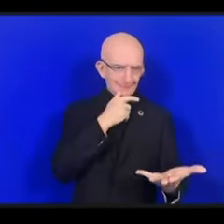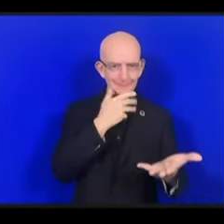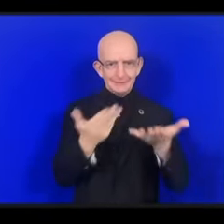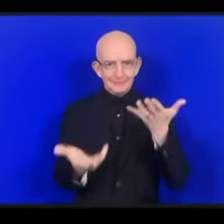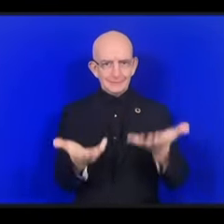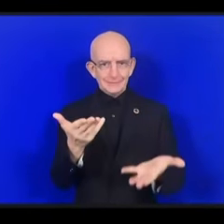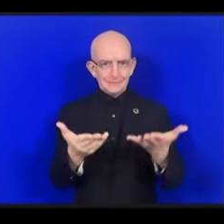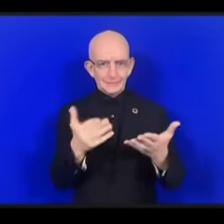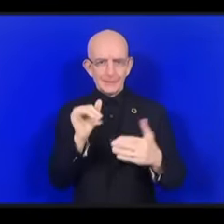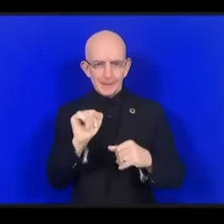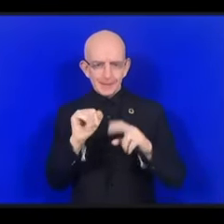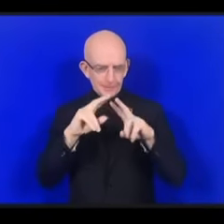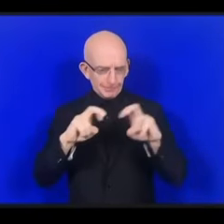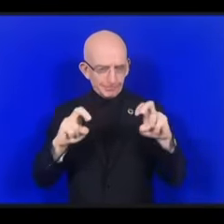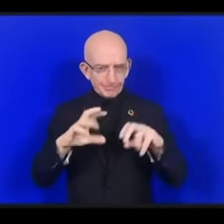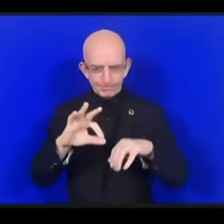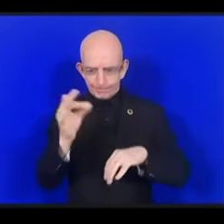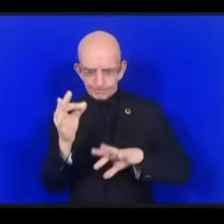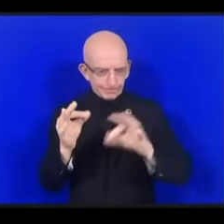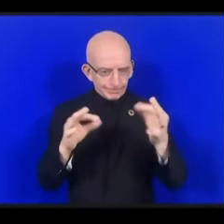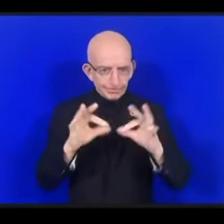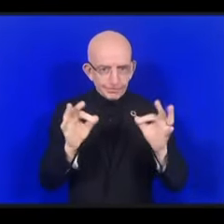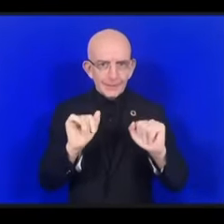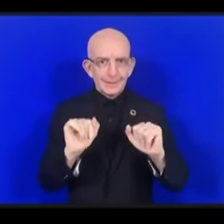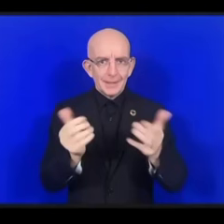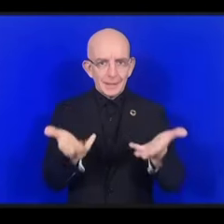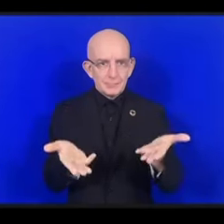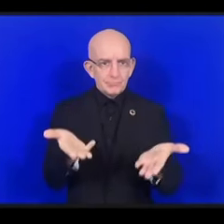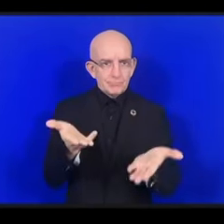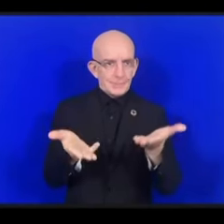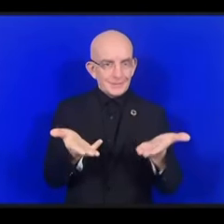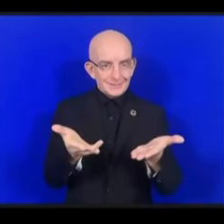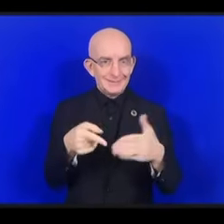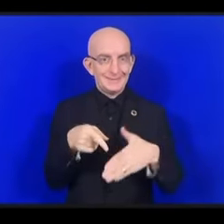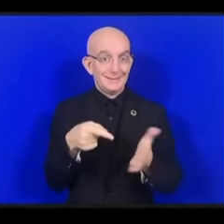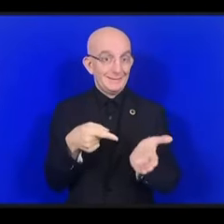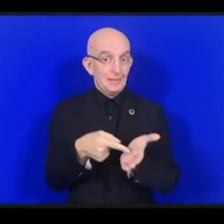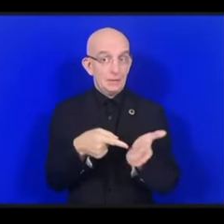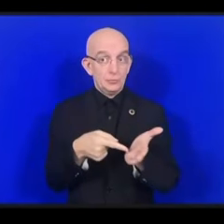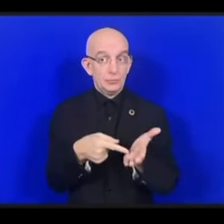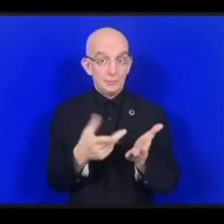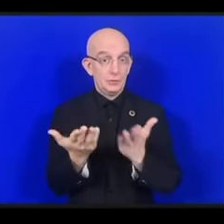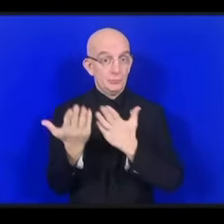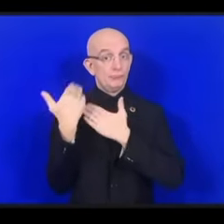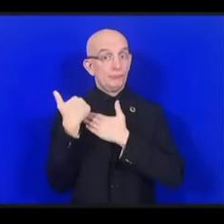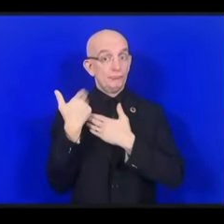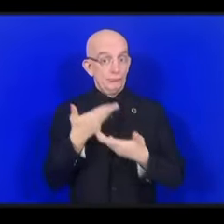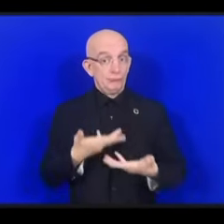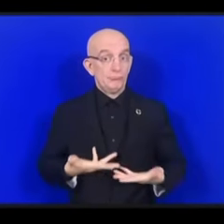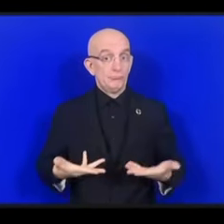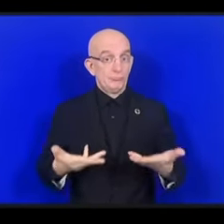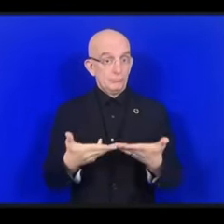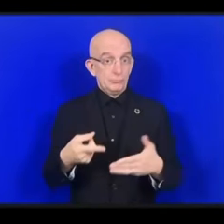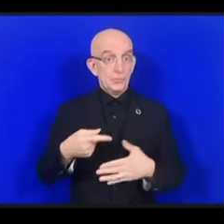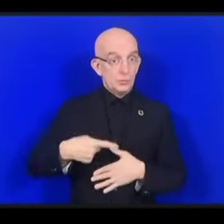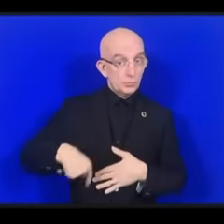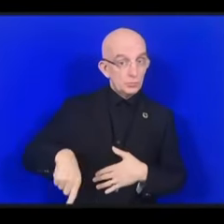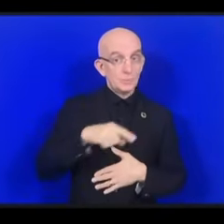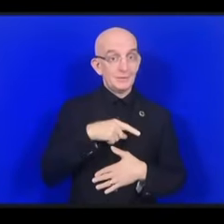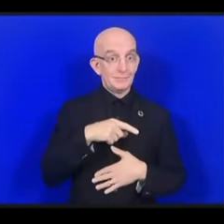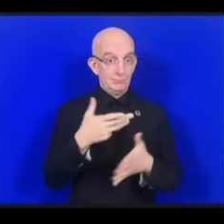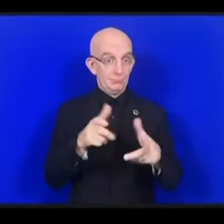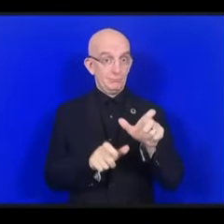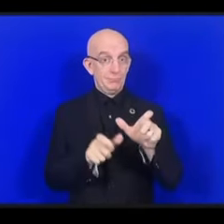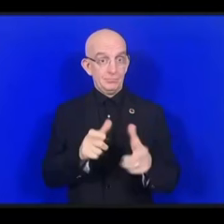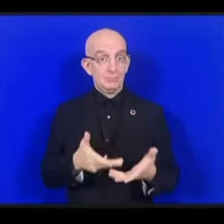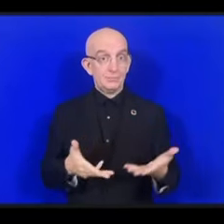ultimate consumers of technology. In order to empower all people, our priority must be